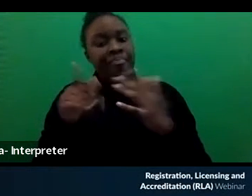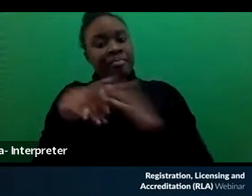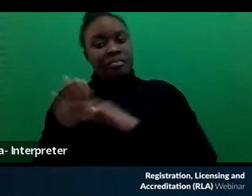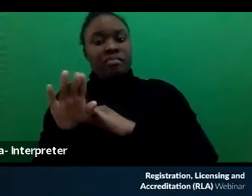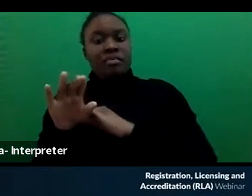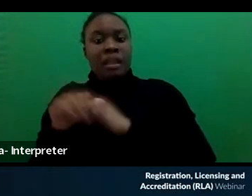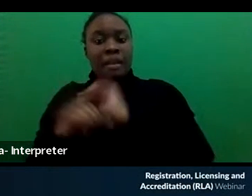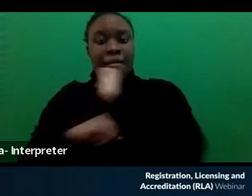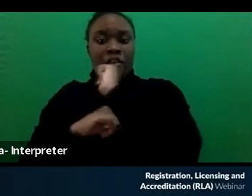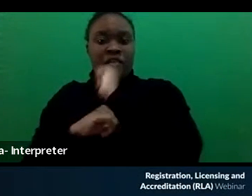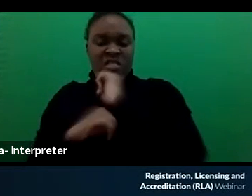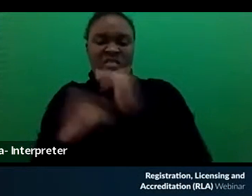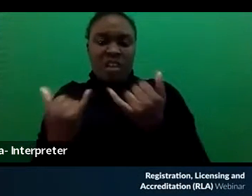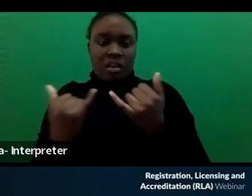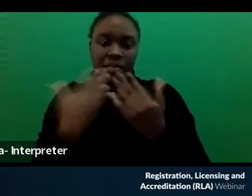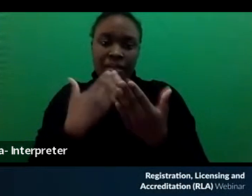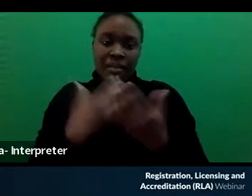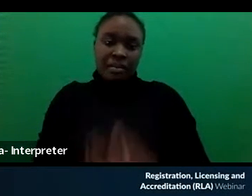for now. Thank you.